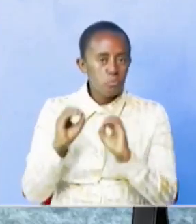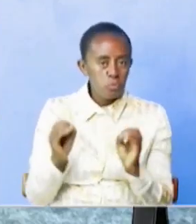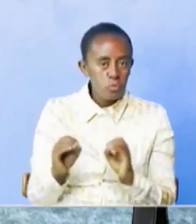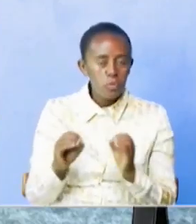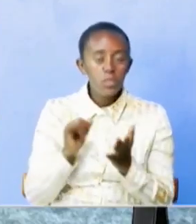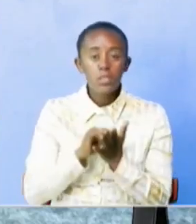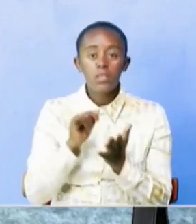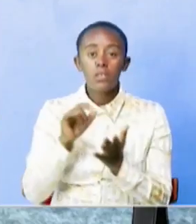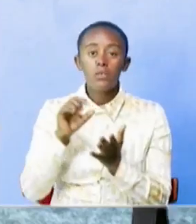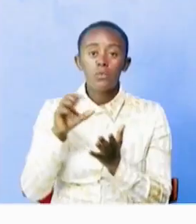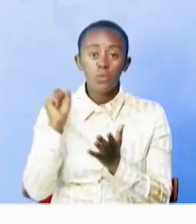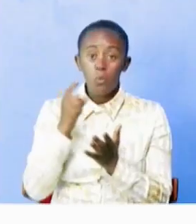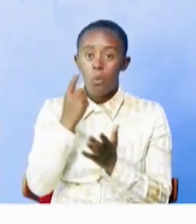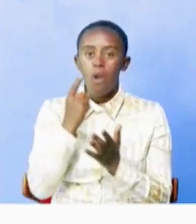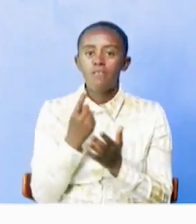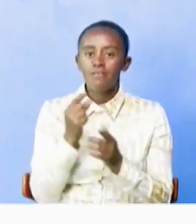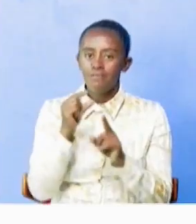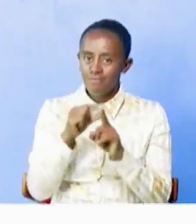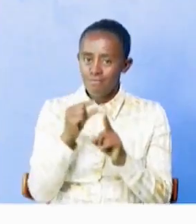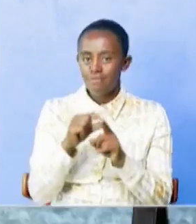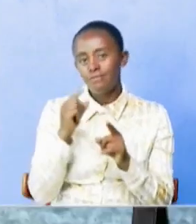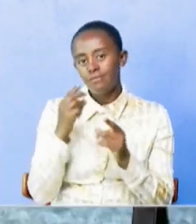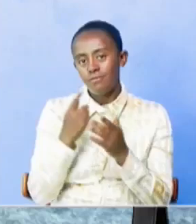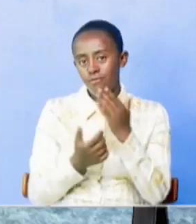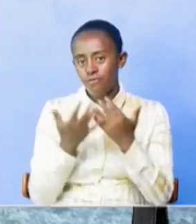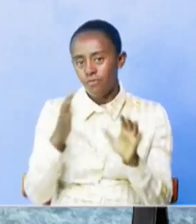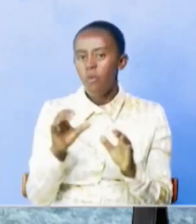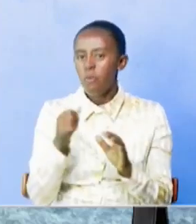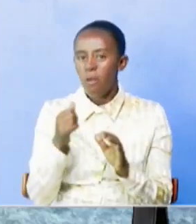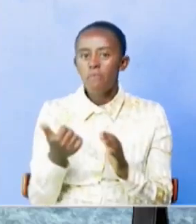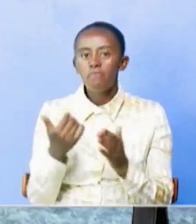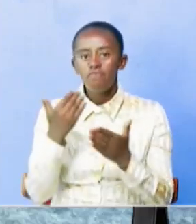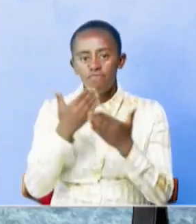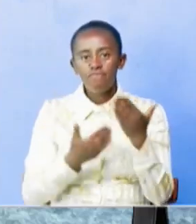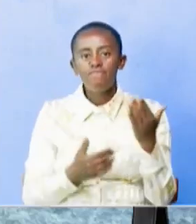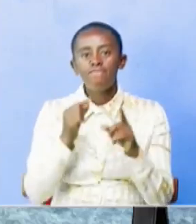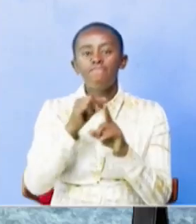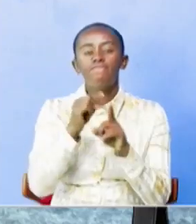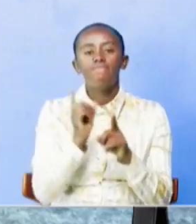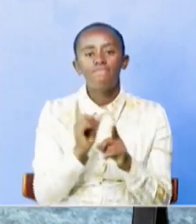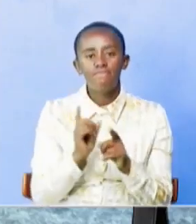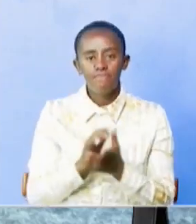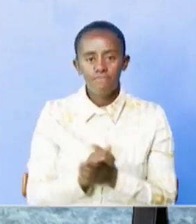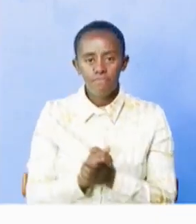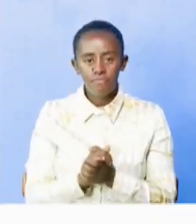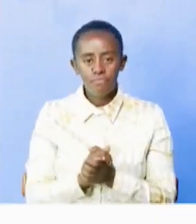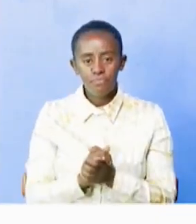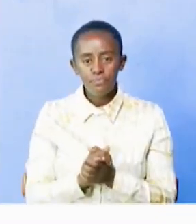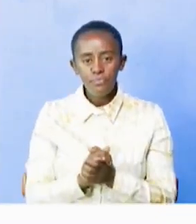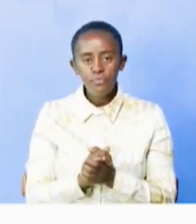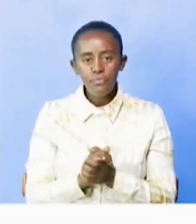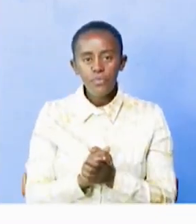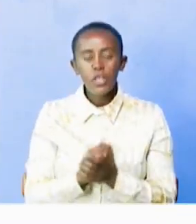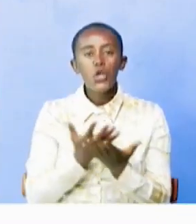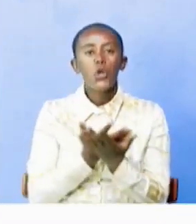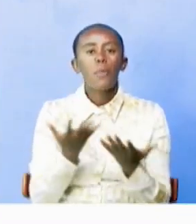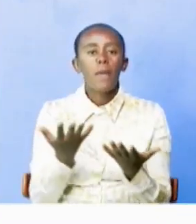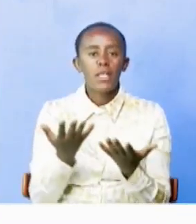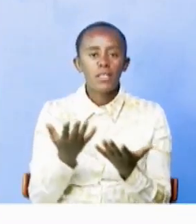was one example that we talked about. What else? We talked about also equipment.